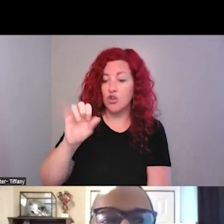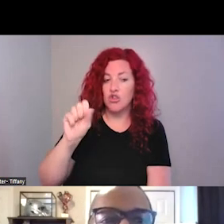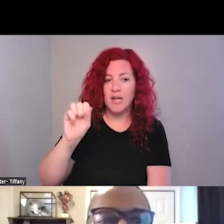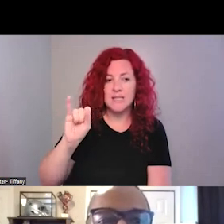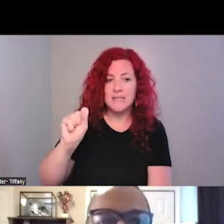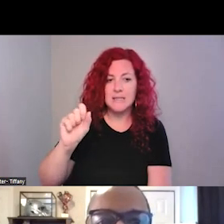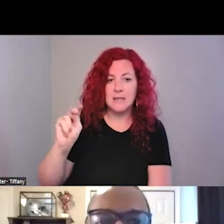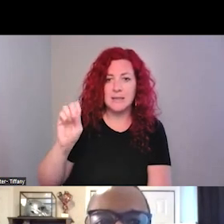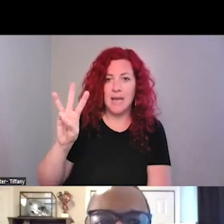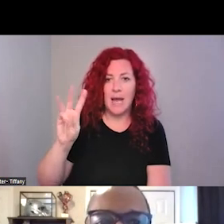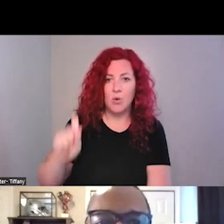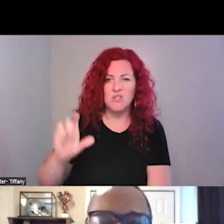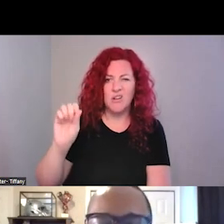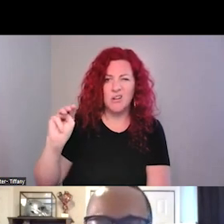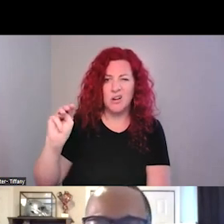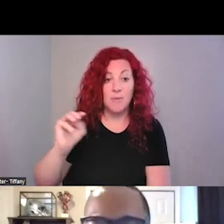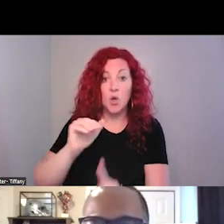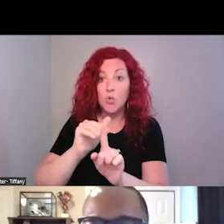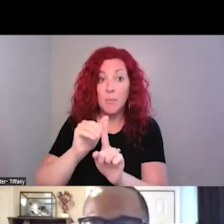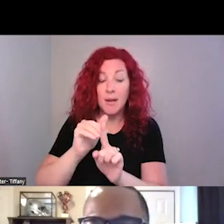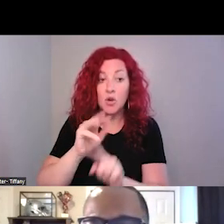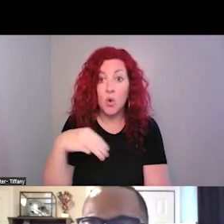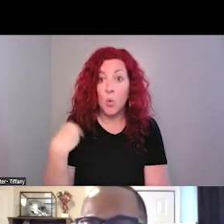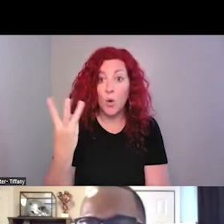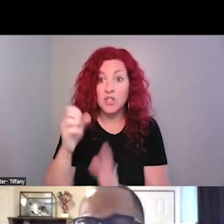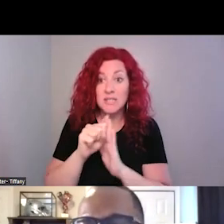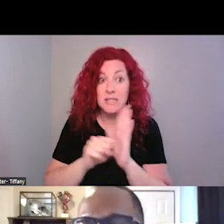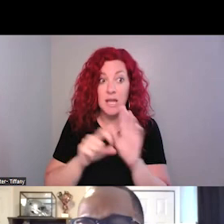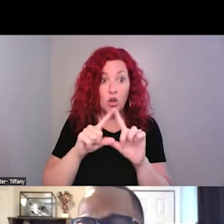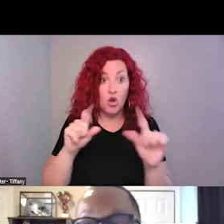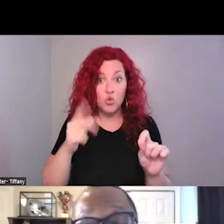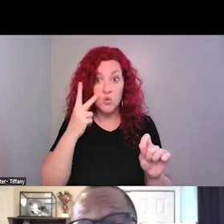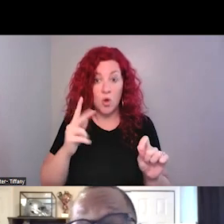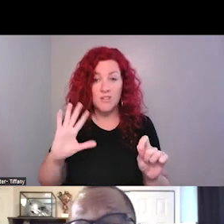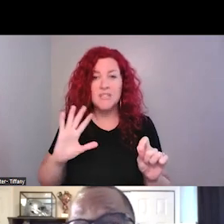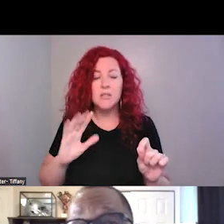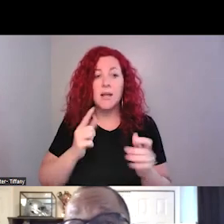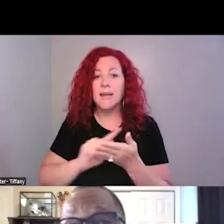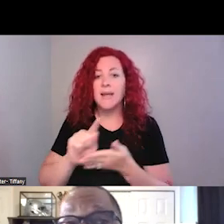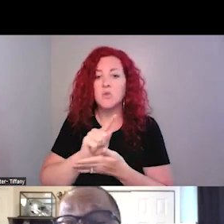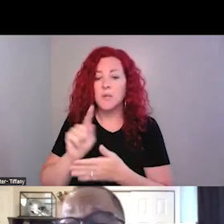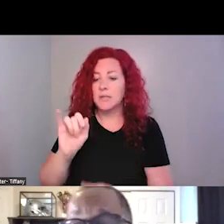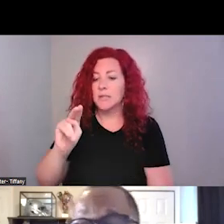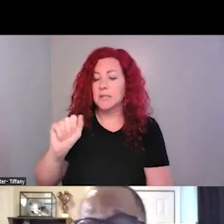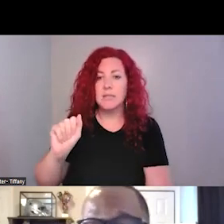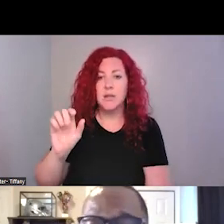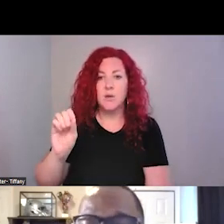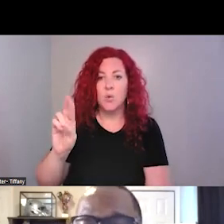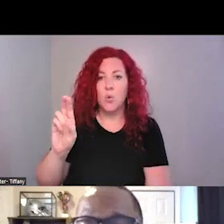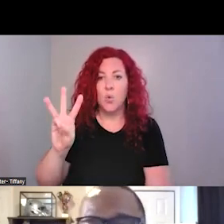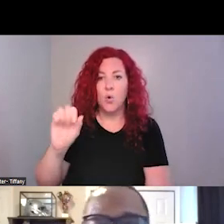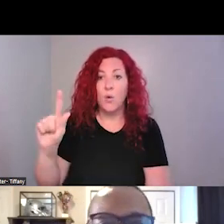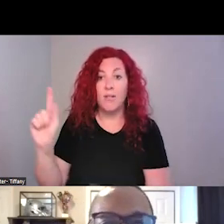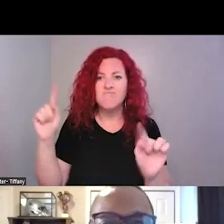talk.crisisnow.com. And as a reminder too, that the Washington State card that was just on the screen there, next week we will have Tina Orwell, who will be here to talk to us